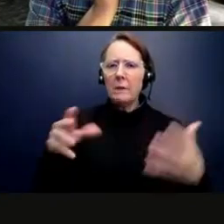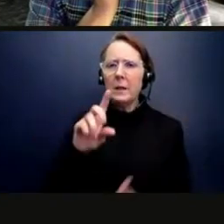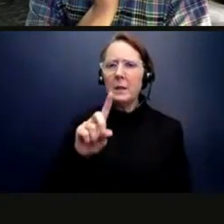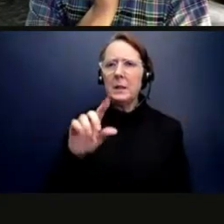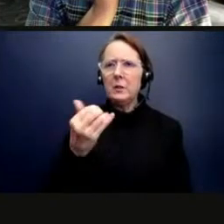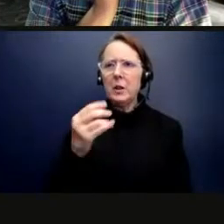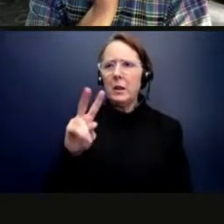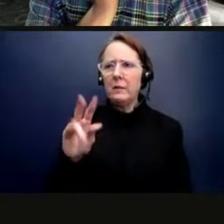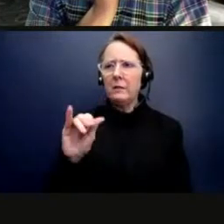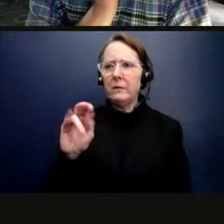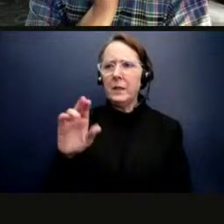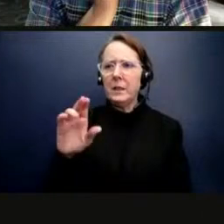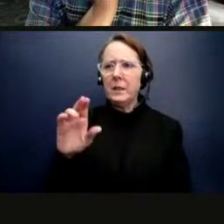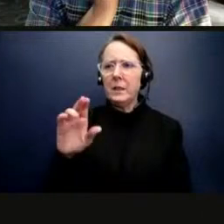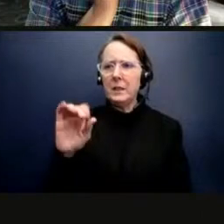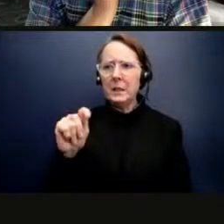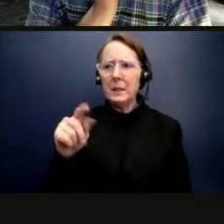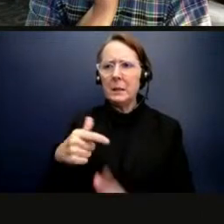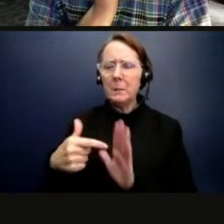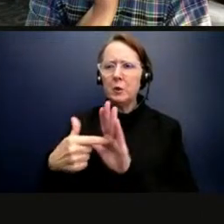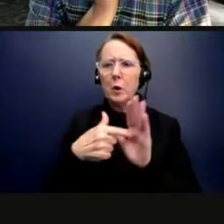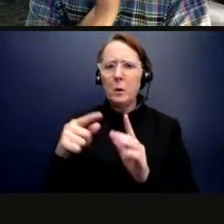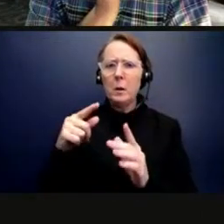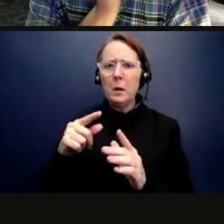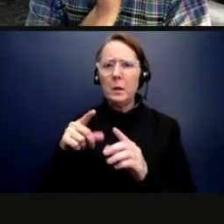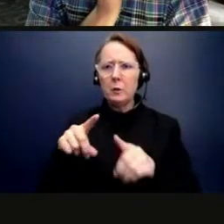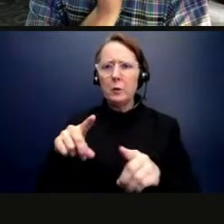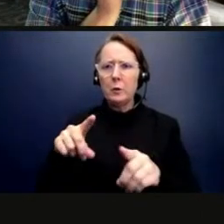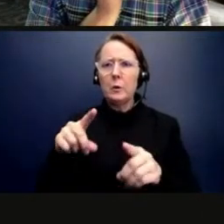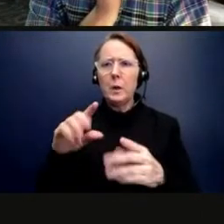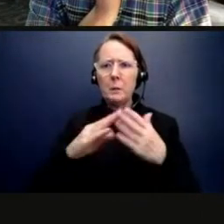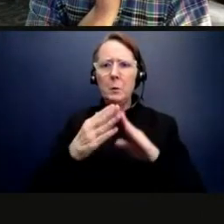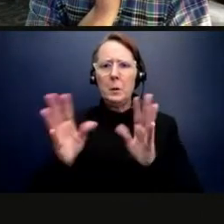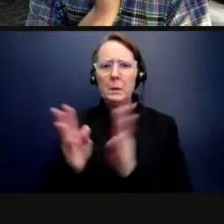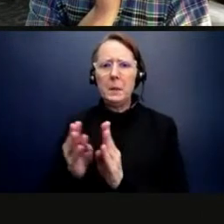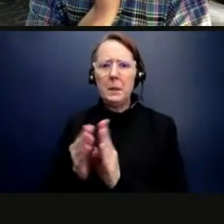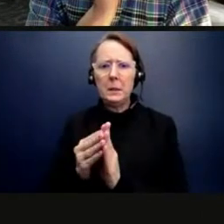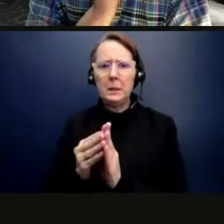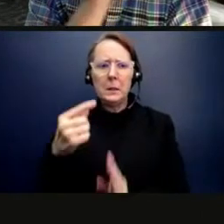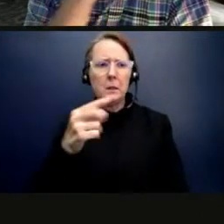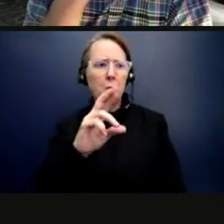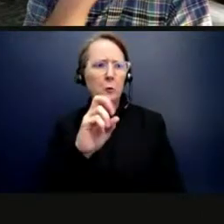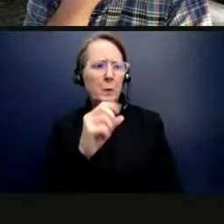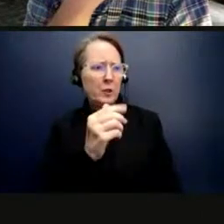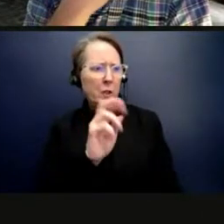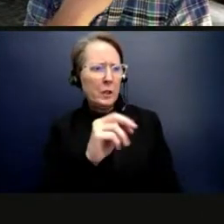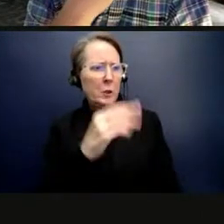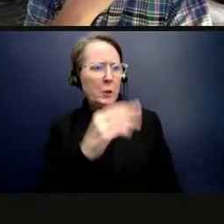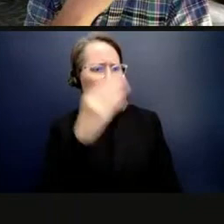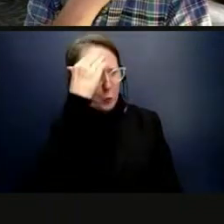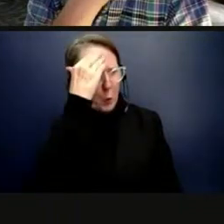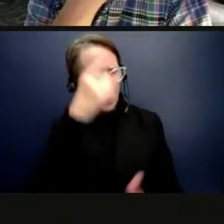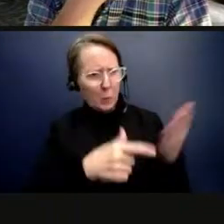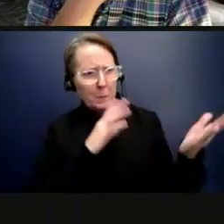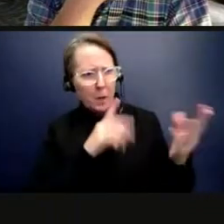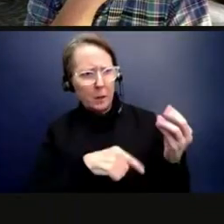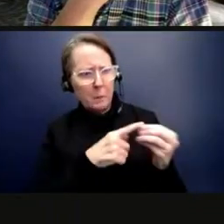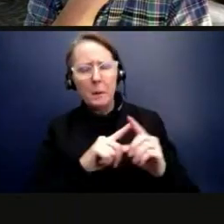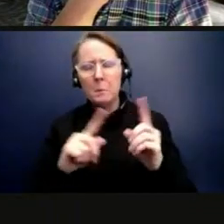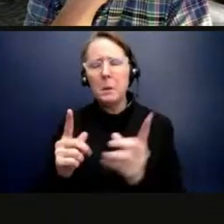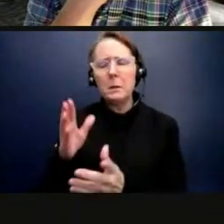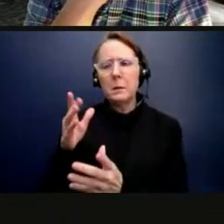showing to the community meetings. Gretchen is familiar with that, but I think that graph could